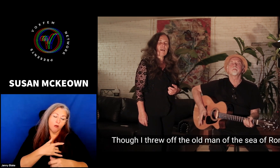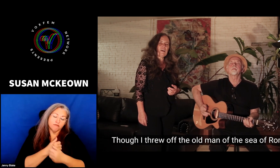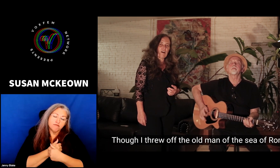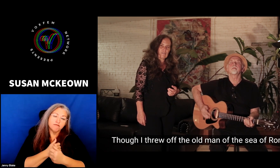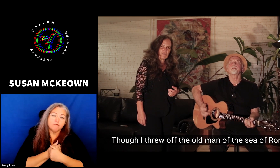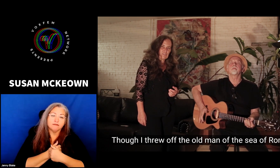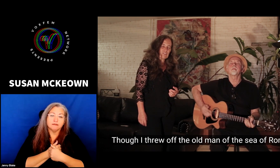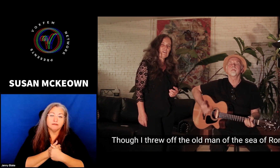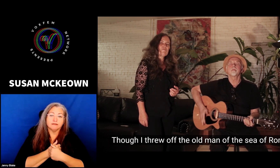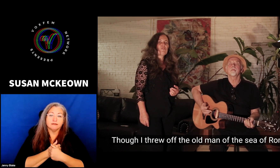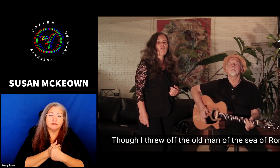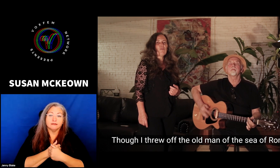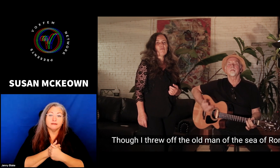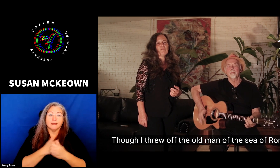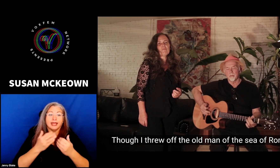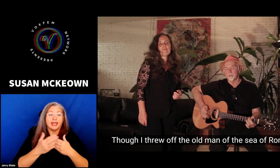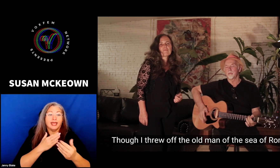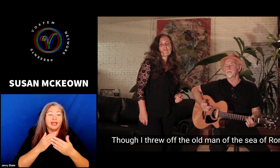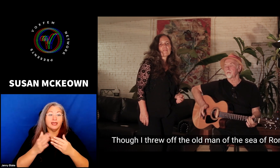old man of the sea of